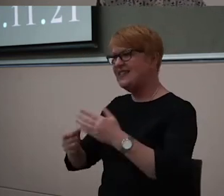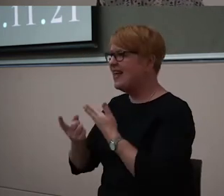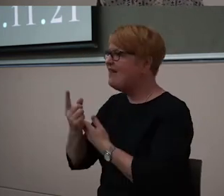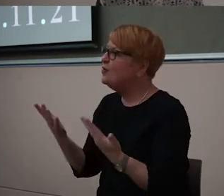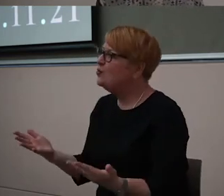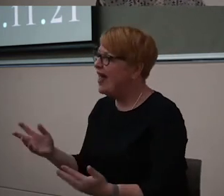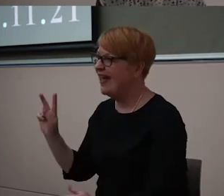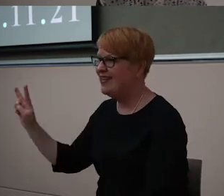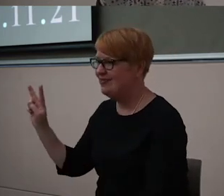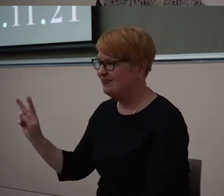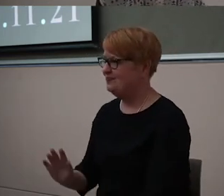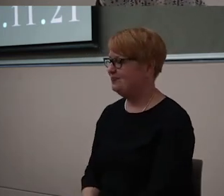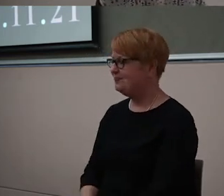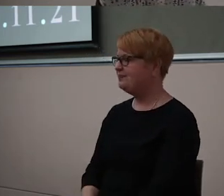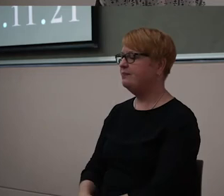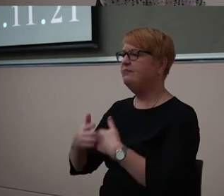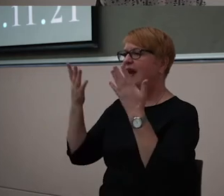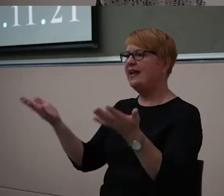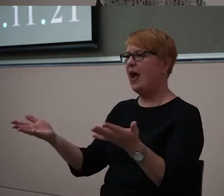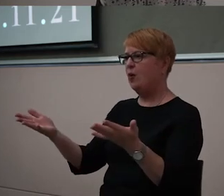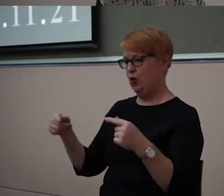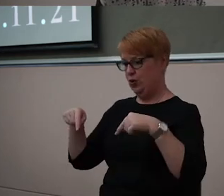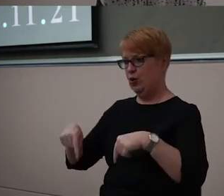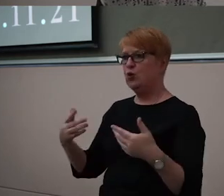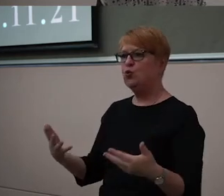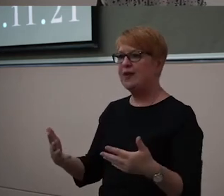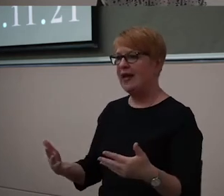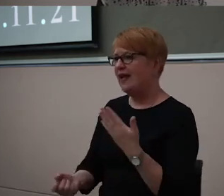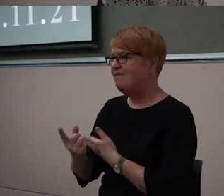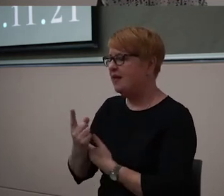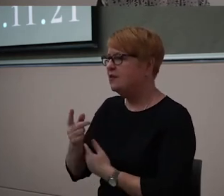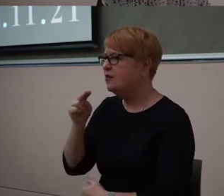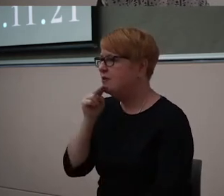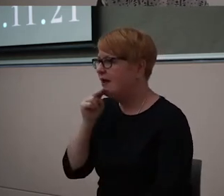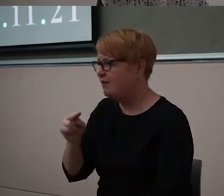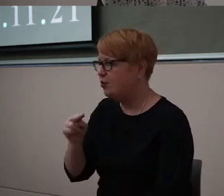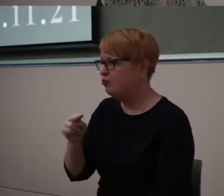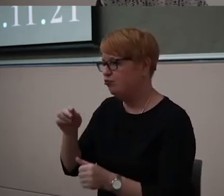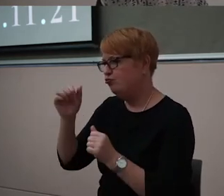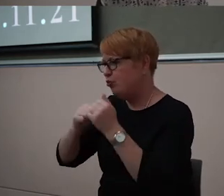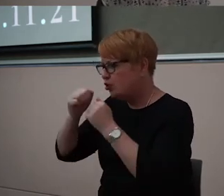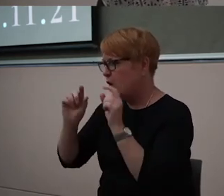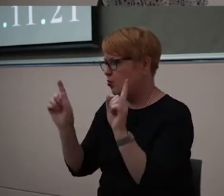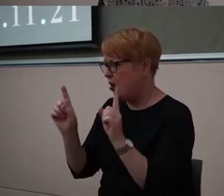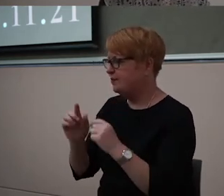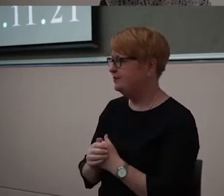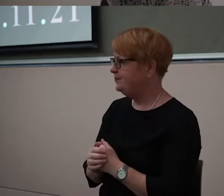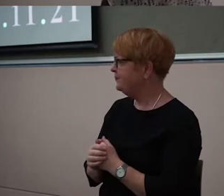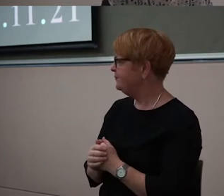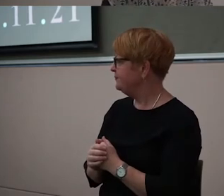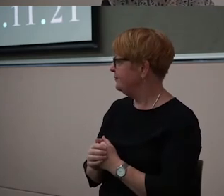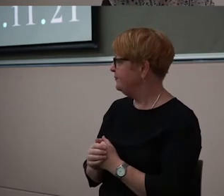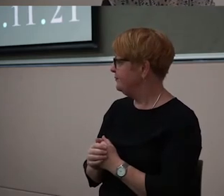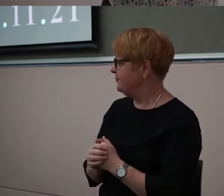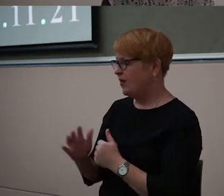Now, just a few information about the structure of the event. So before engaging in a wider conversation, Jasleen